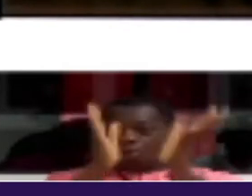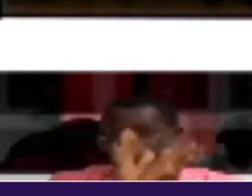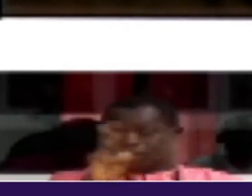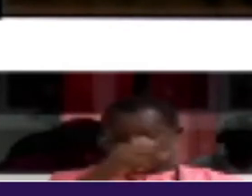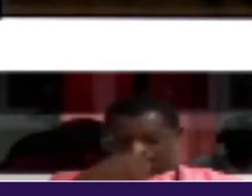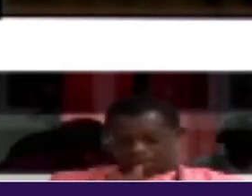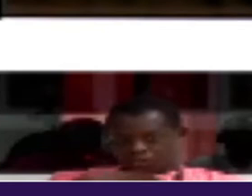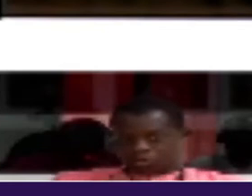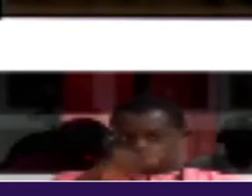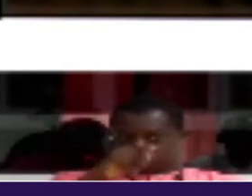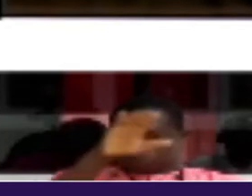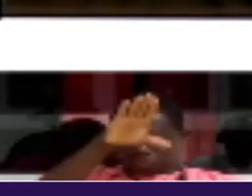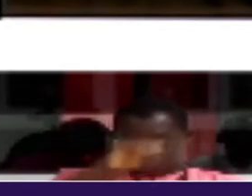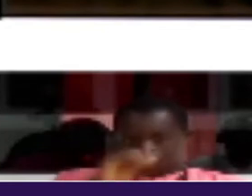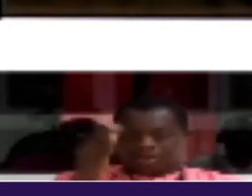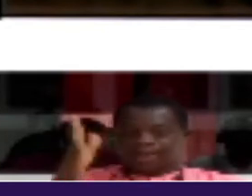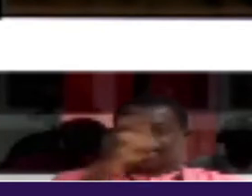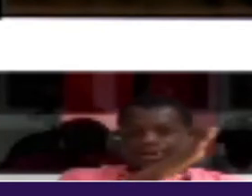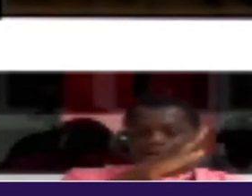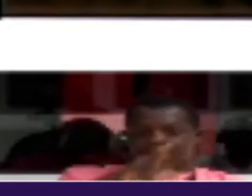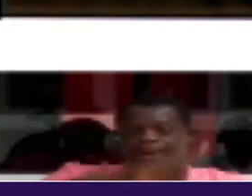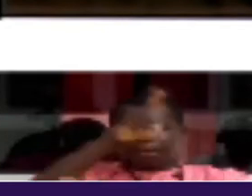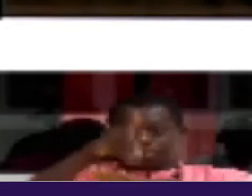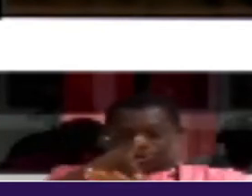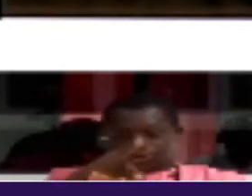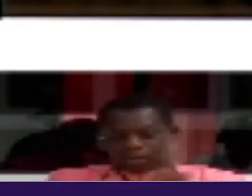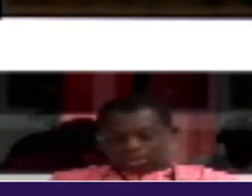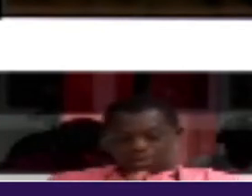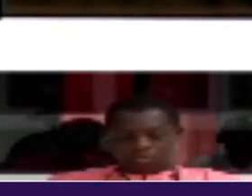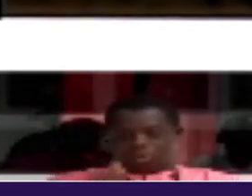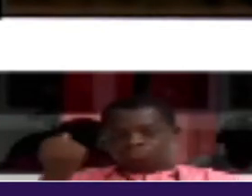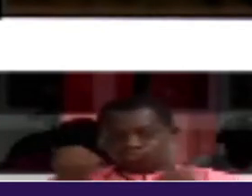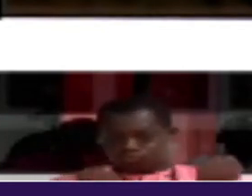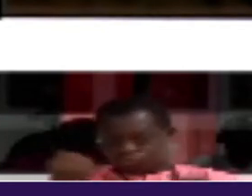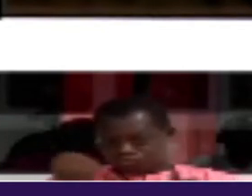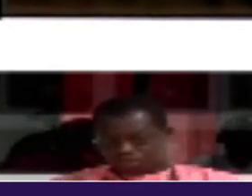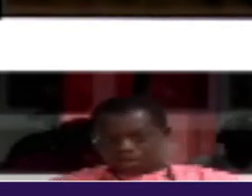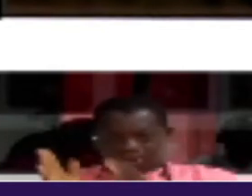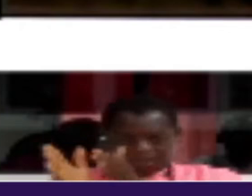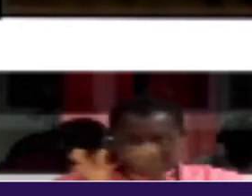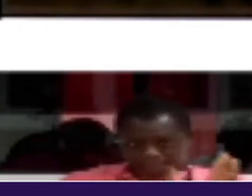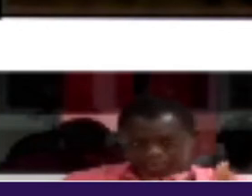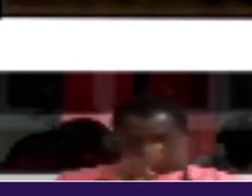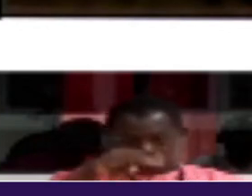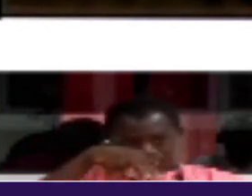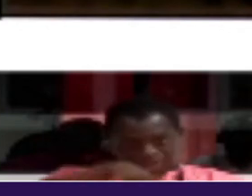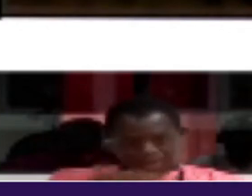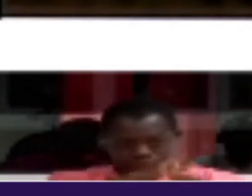is that anywhere we go, our vehicle where it parked, be there and check our vehicle.